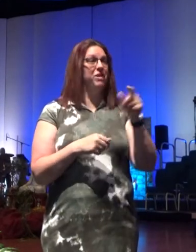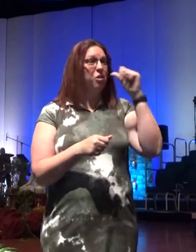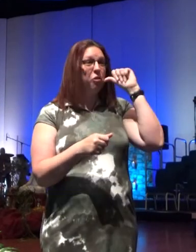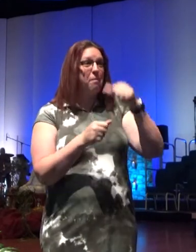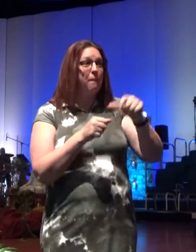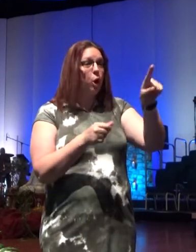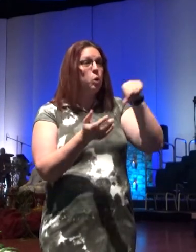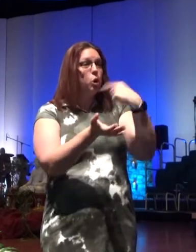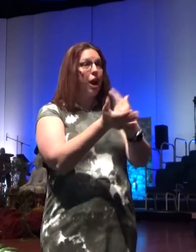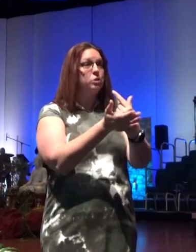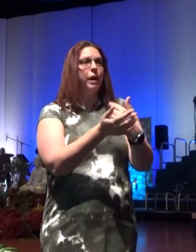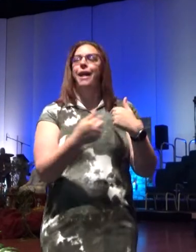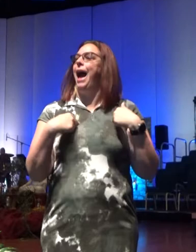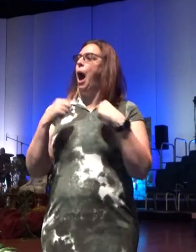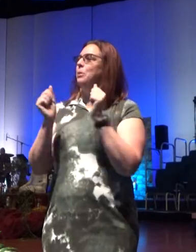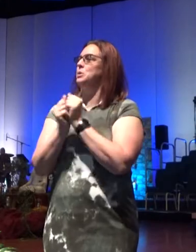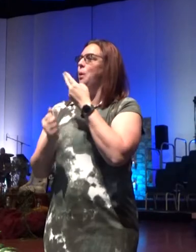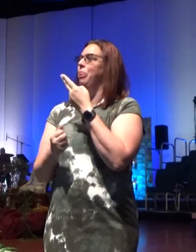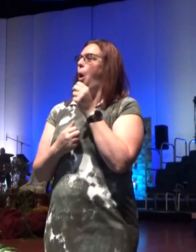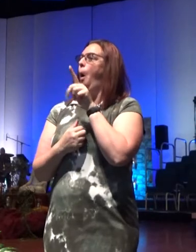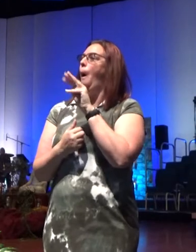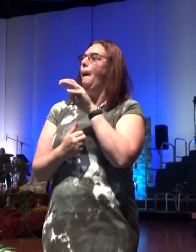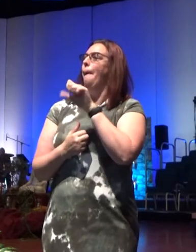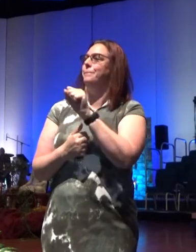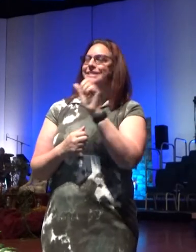remember. Yeah. Ancient times. Have a great week.